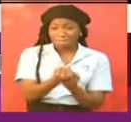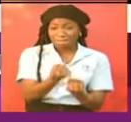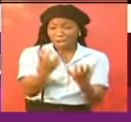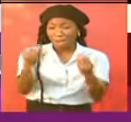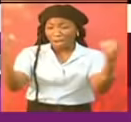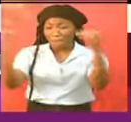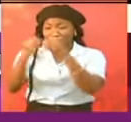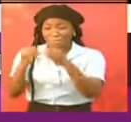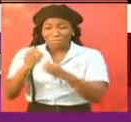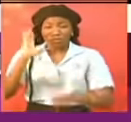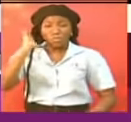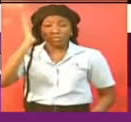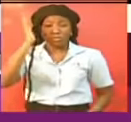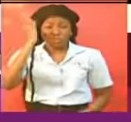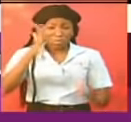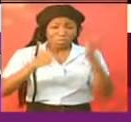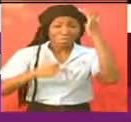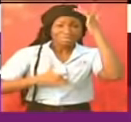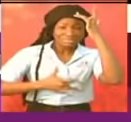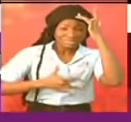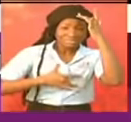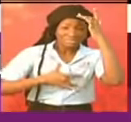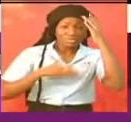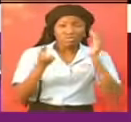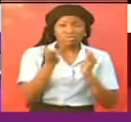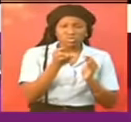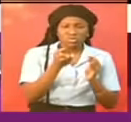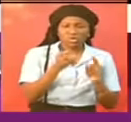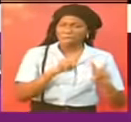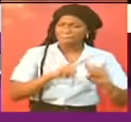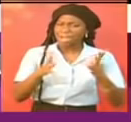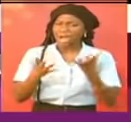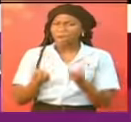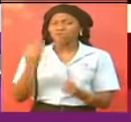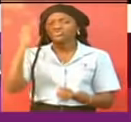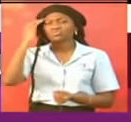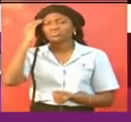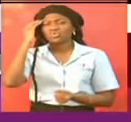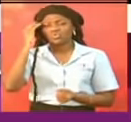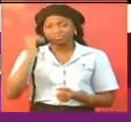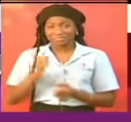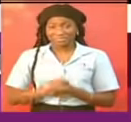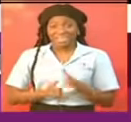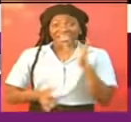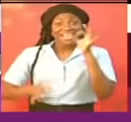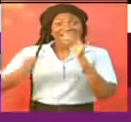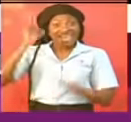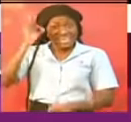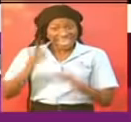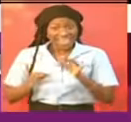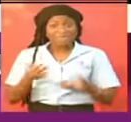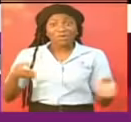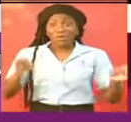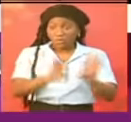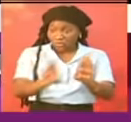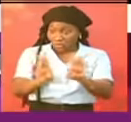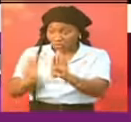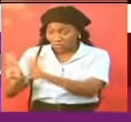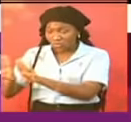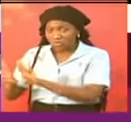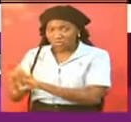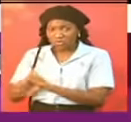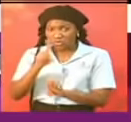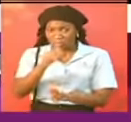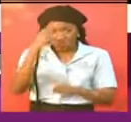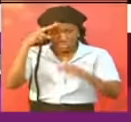we had done a projection as to where we should have been with those measures being implemented, and if so, whether